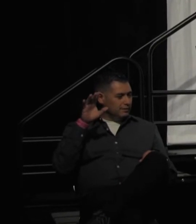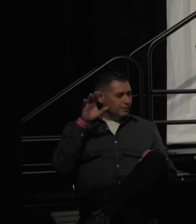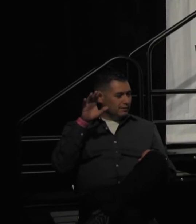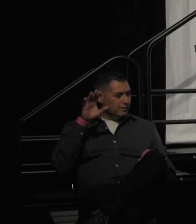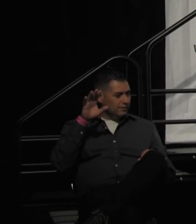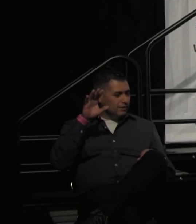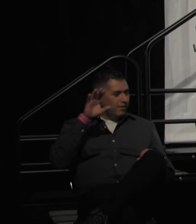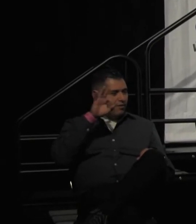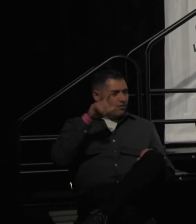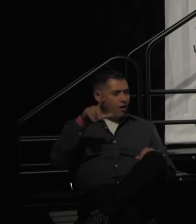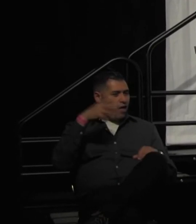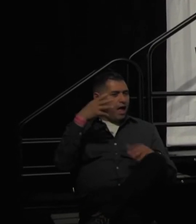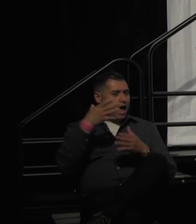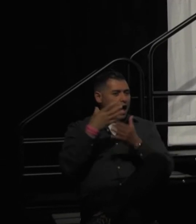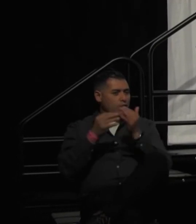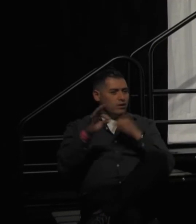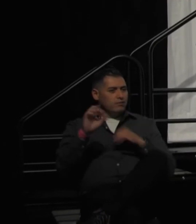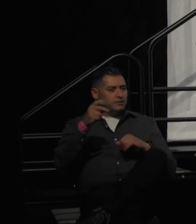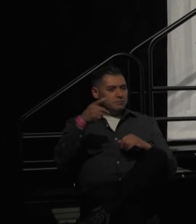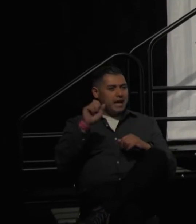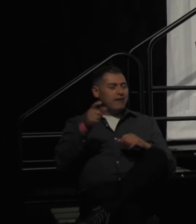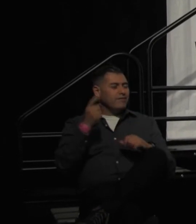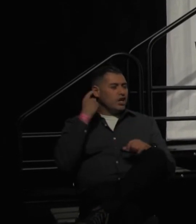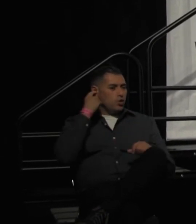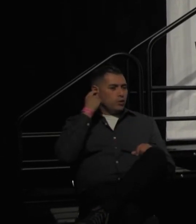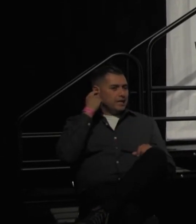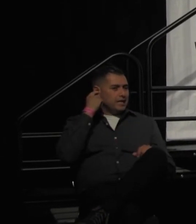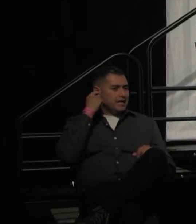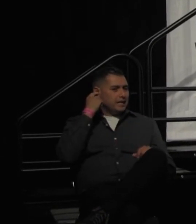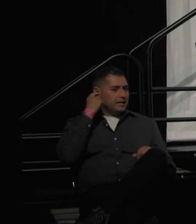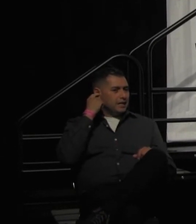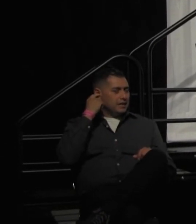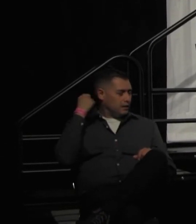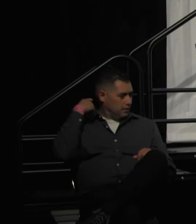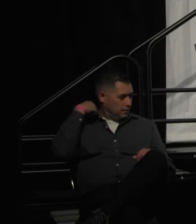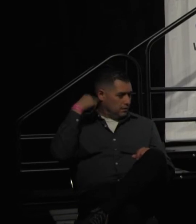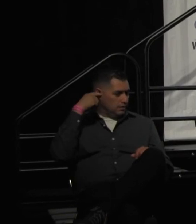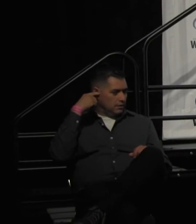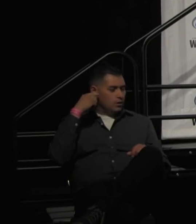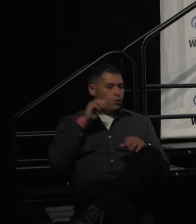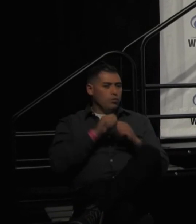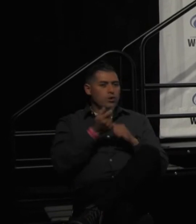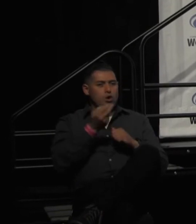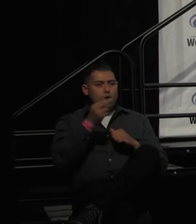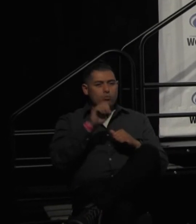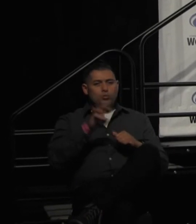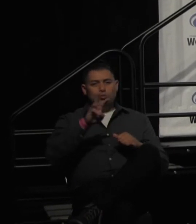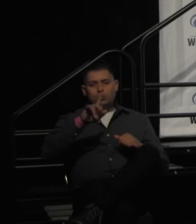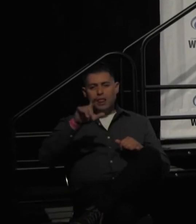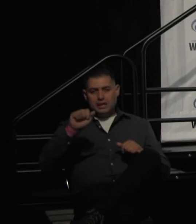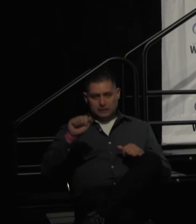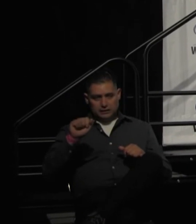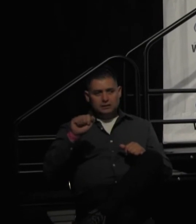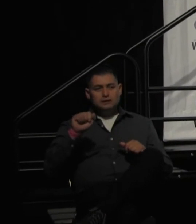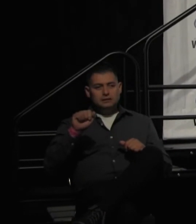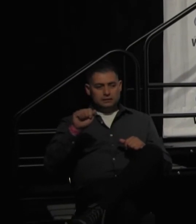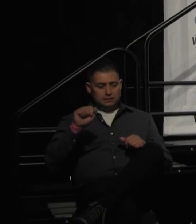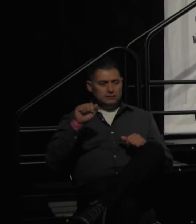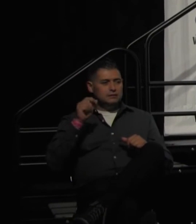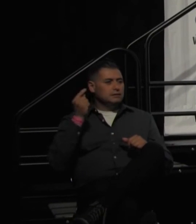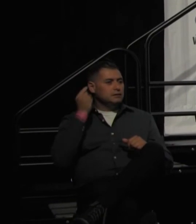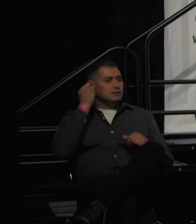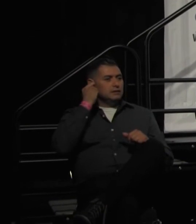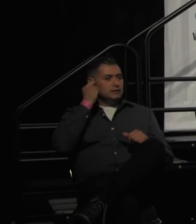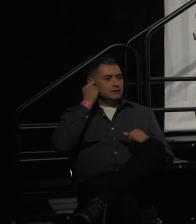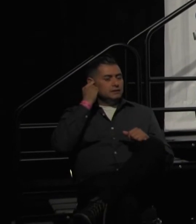had to wear what they call an earwig. That's how I learned about Bruce Willis. Oh, yeah. And so you put You got the